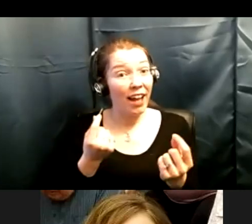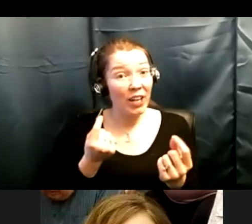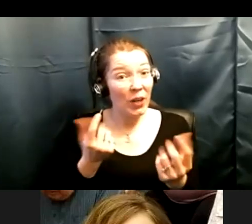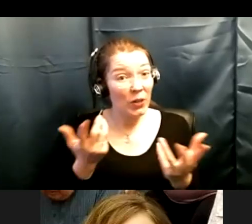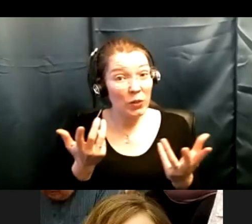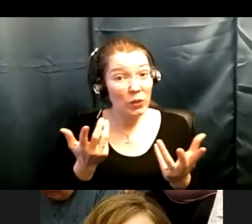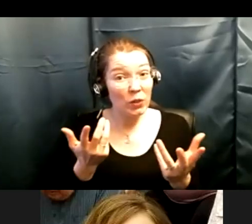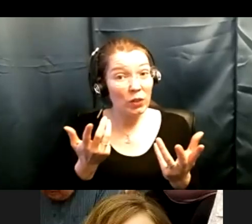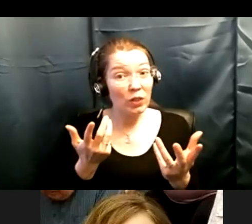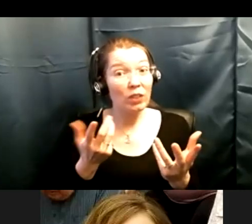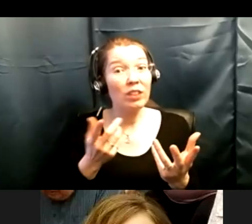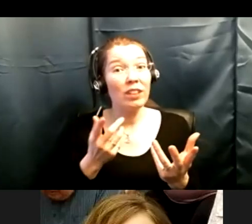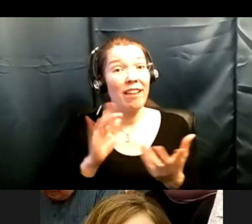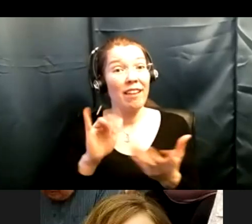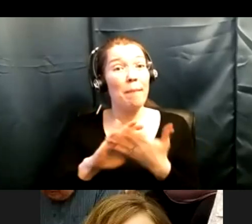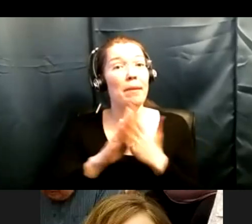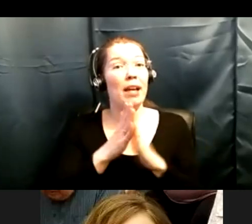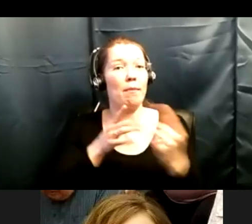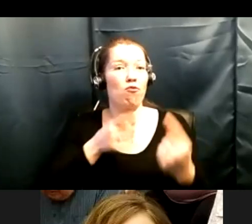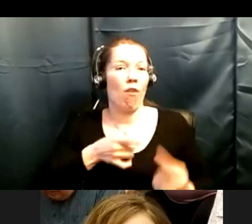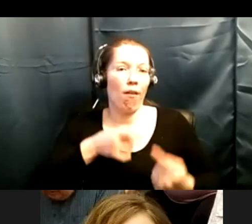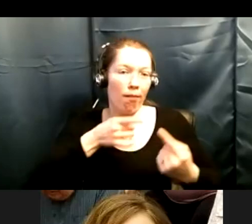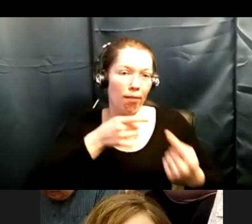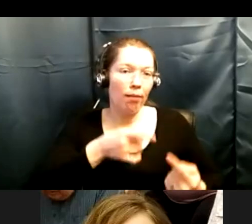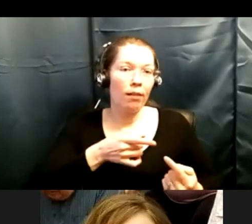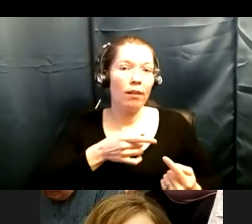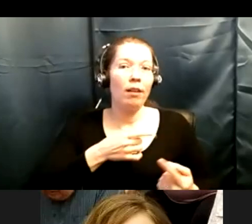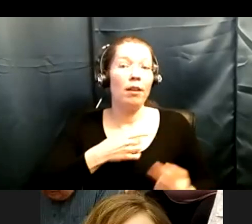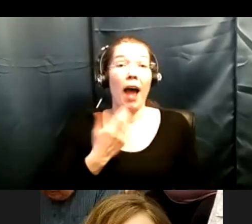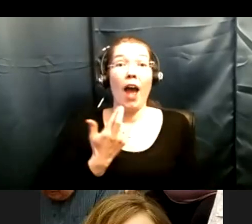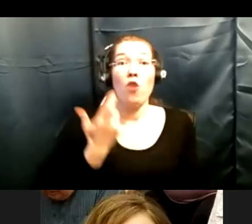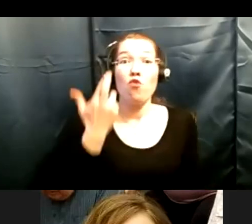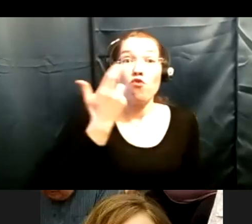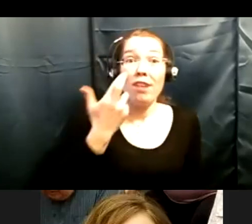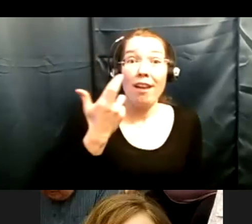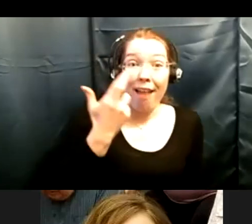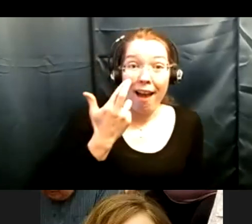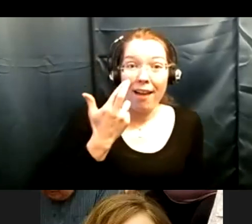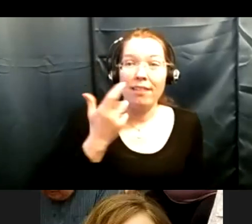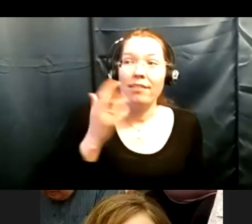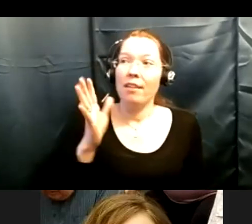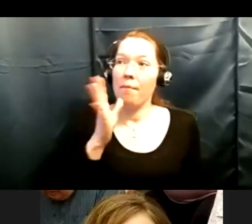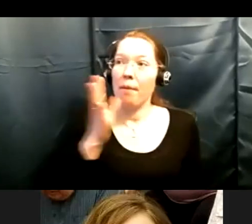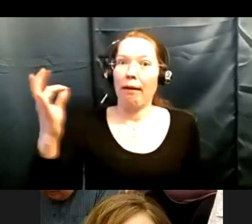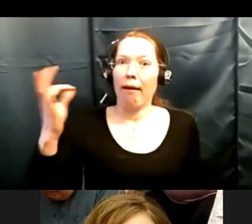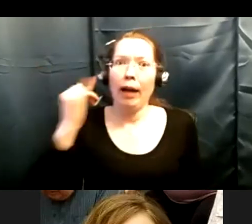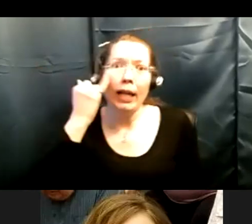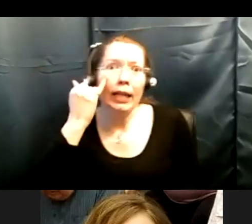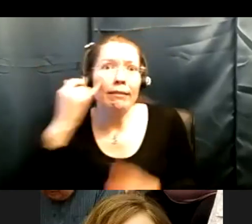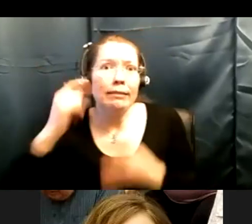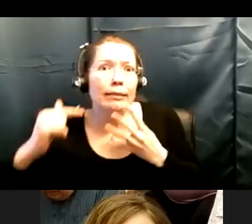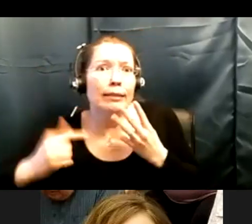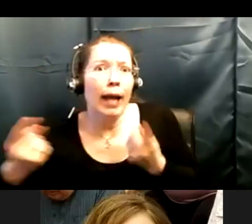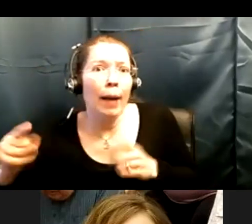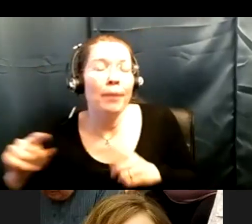a struggle for me because I realized what my mom was saying, what if? And so